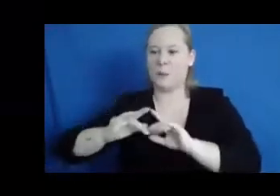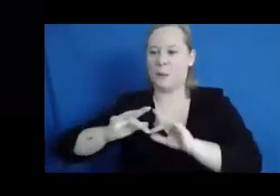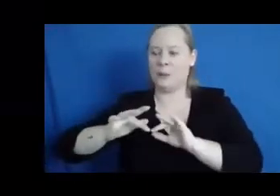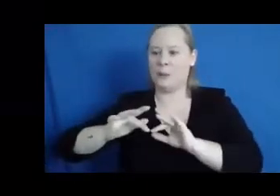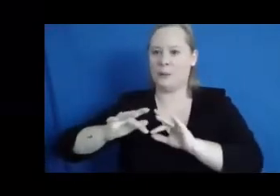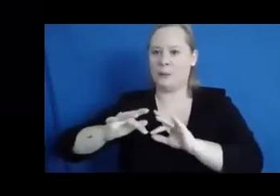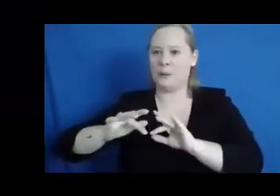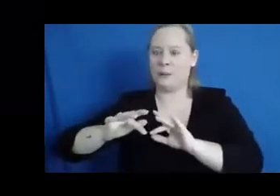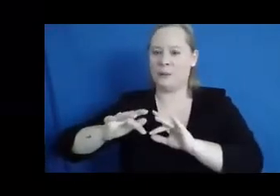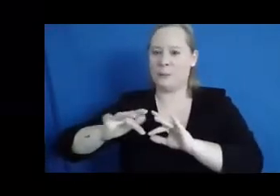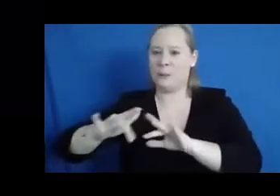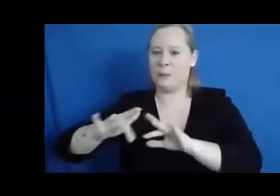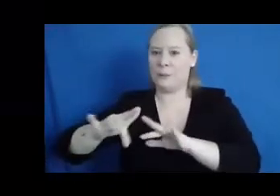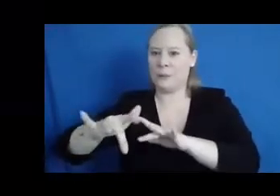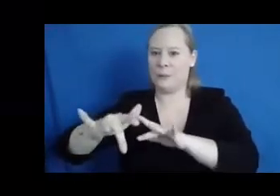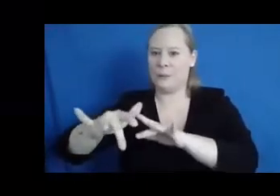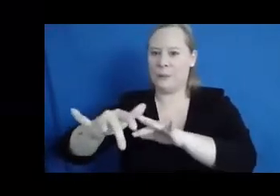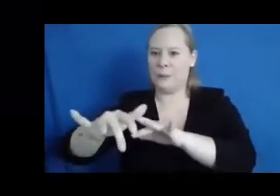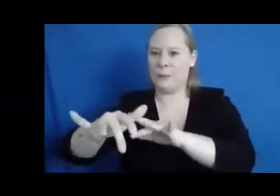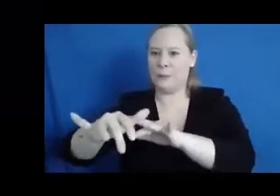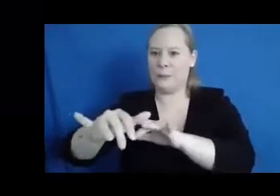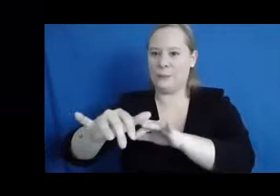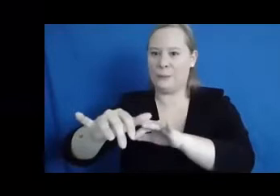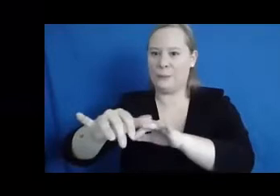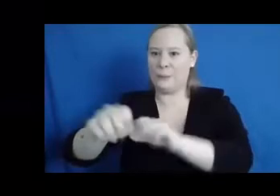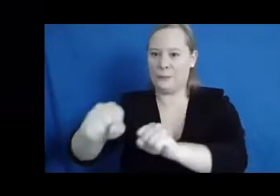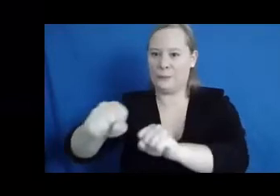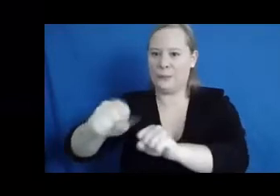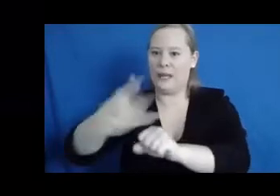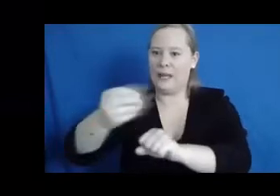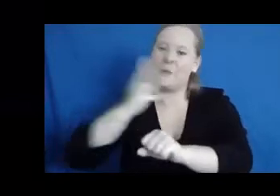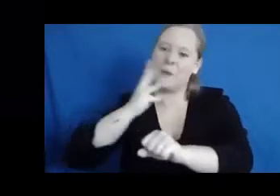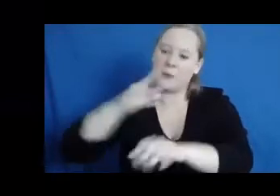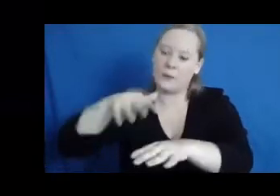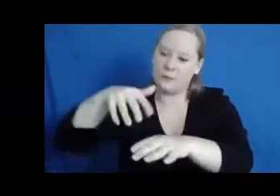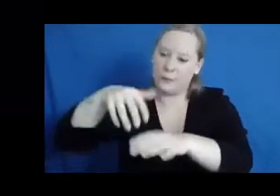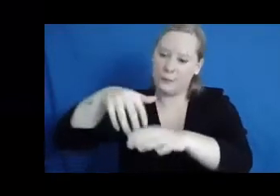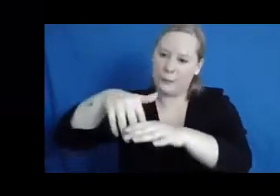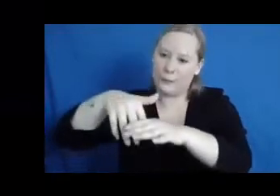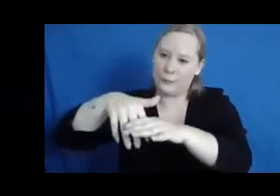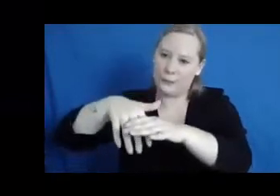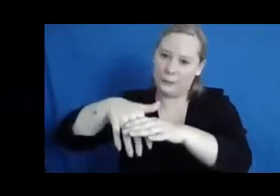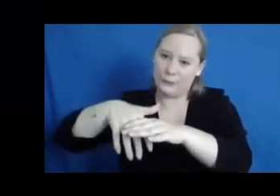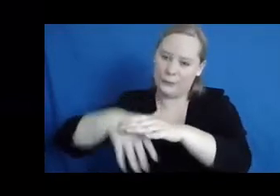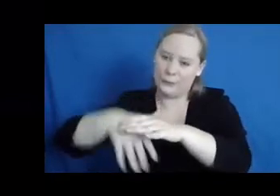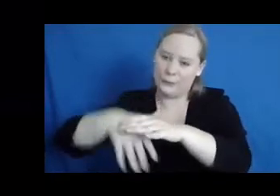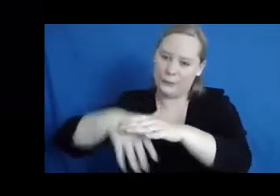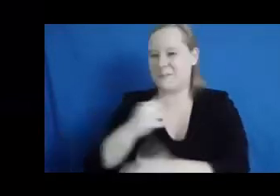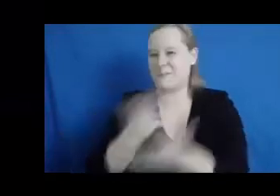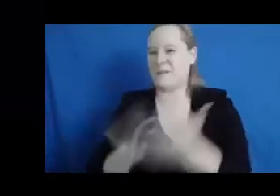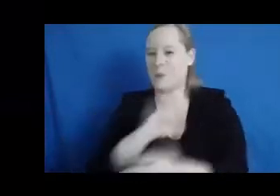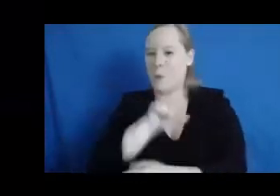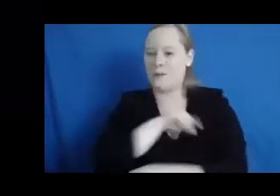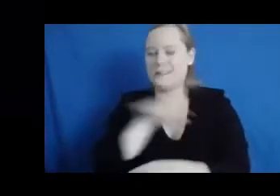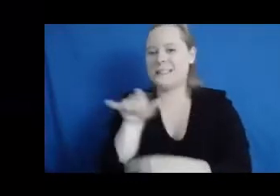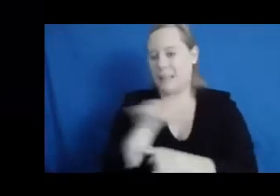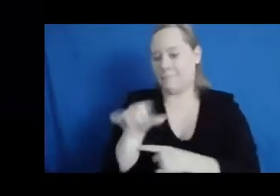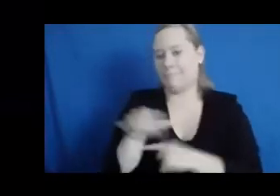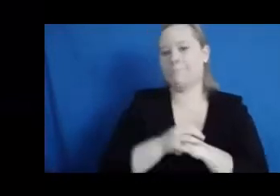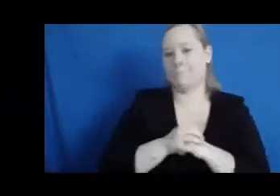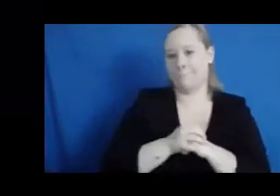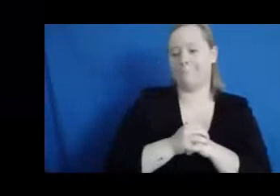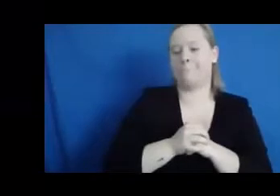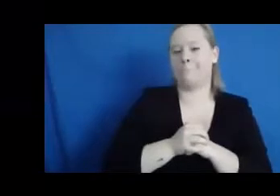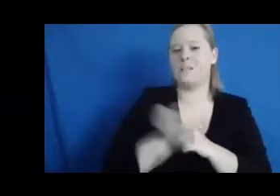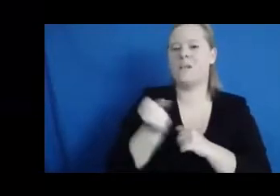the river water would sink into the groundwater and influence perhaps water quality. And so we